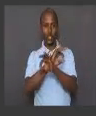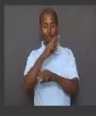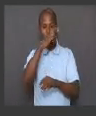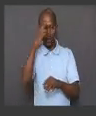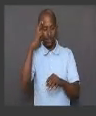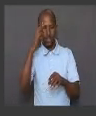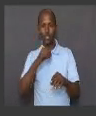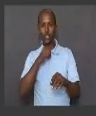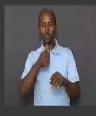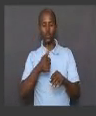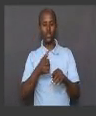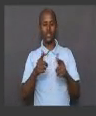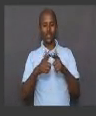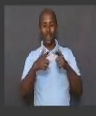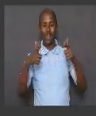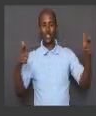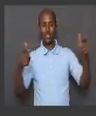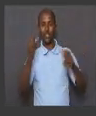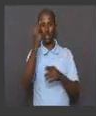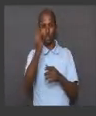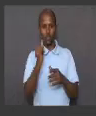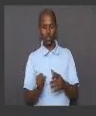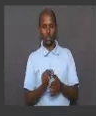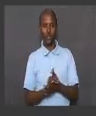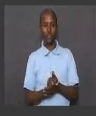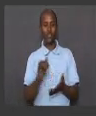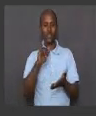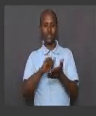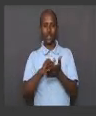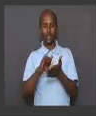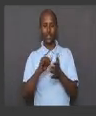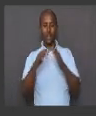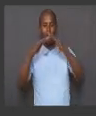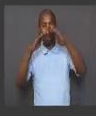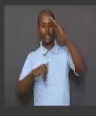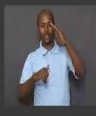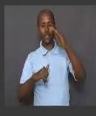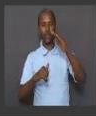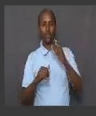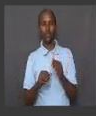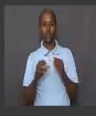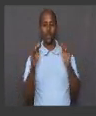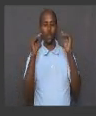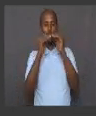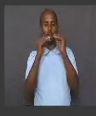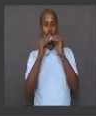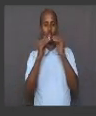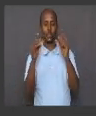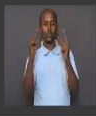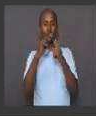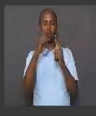because it denotes the largest integer that is less than or equal